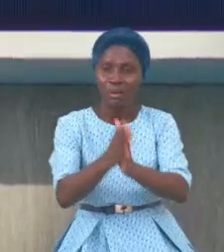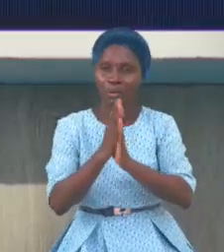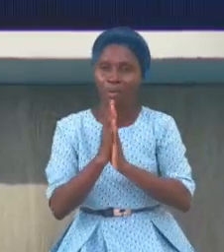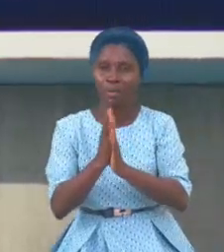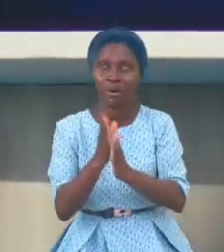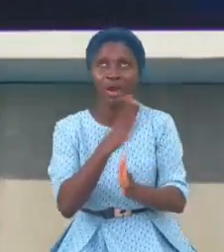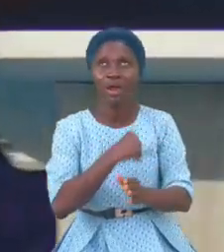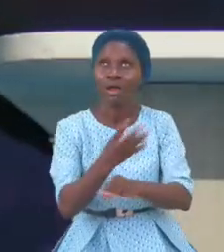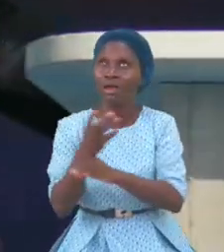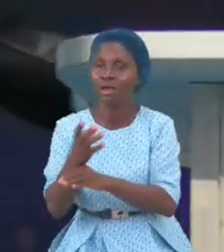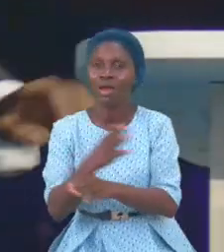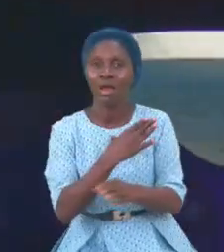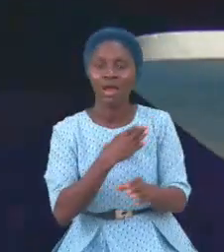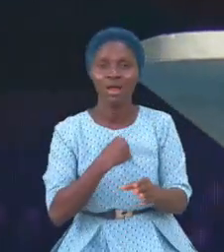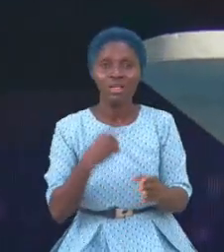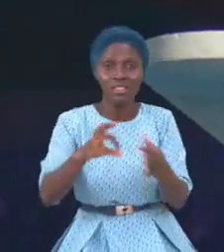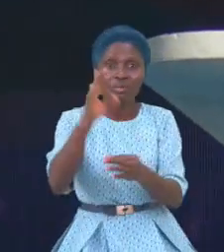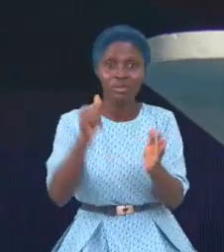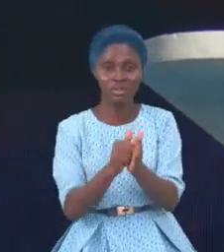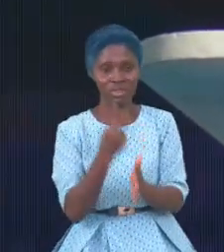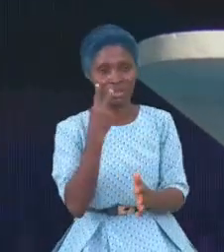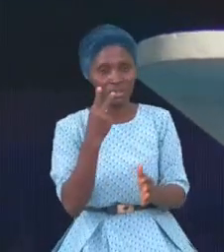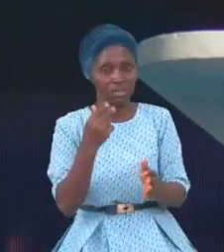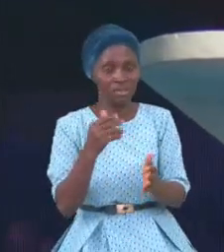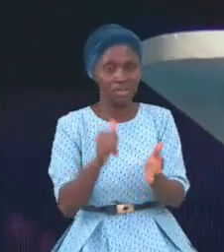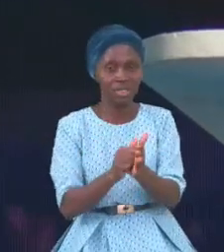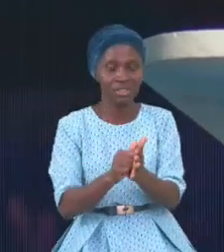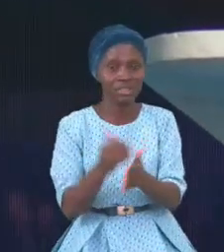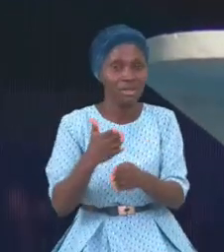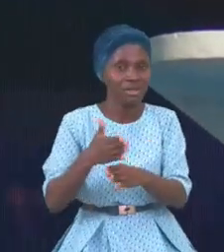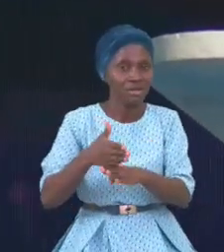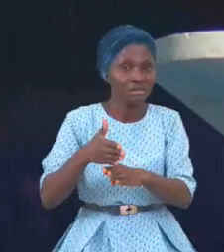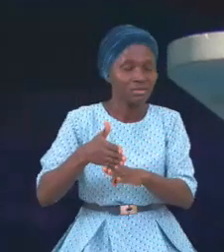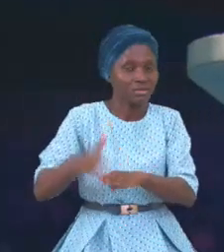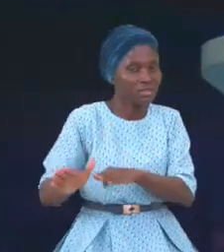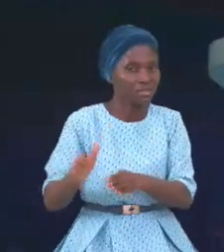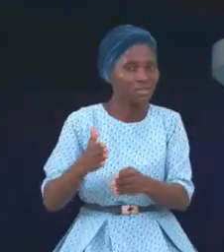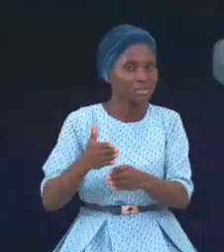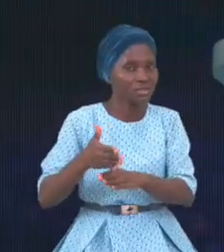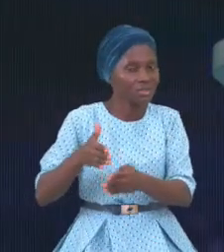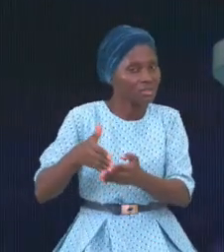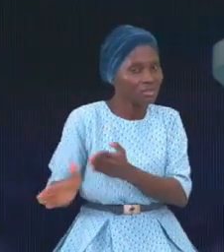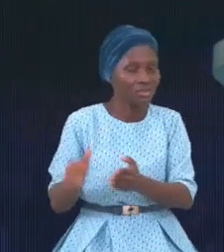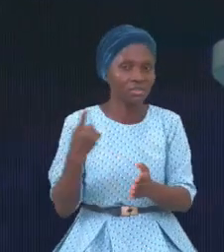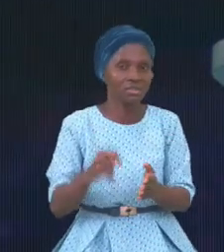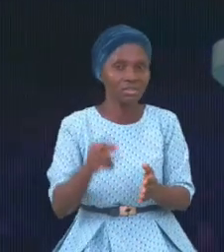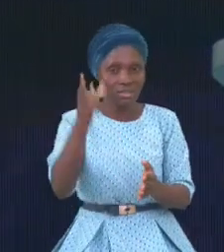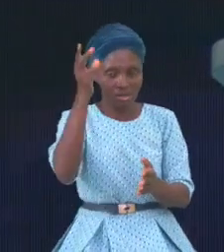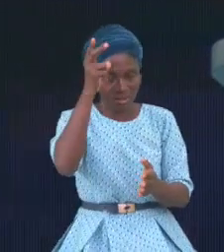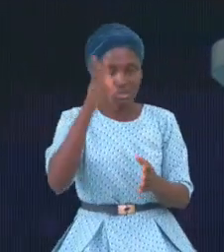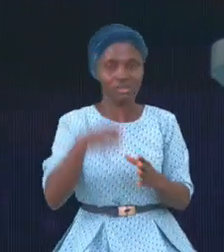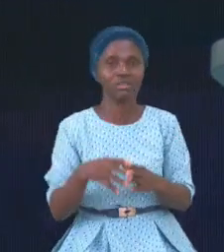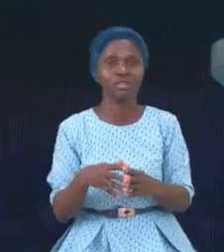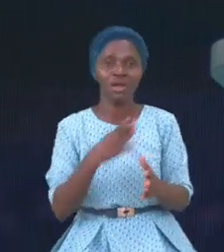the devil and resists temptation, the spirit has the mastery. And then it tells the